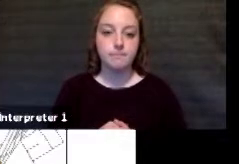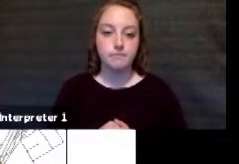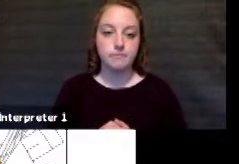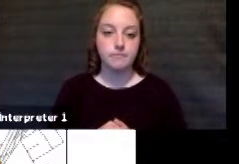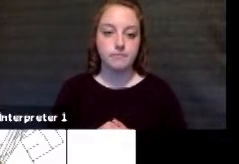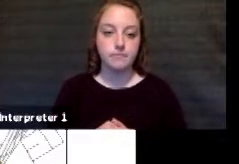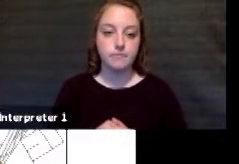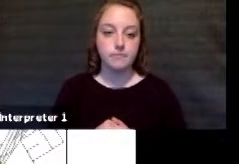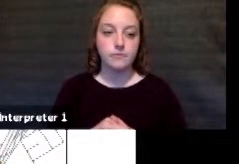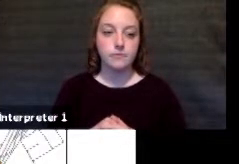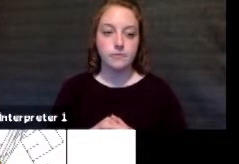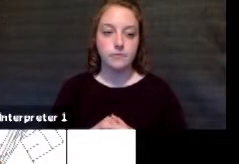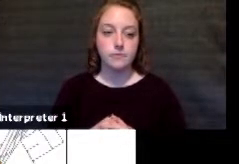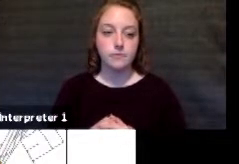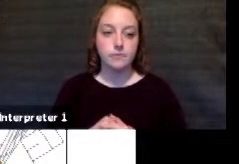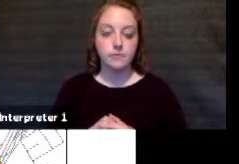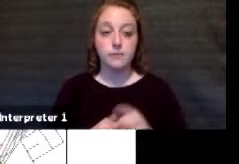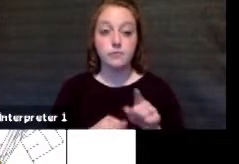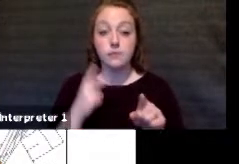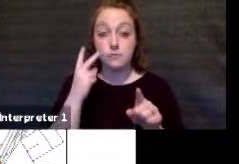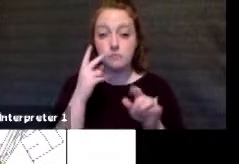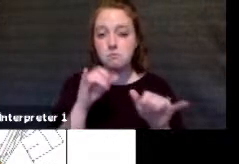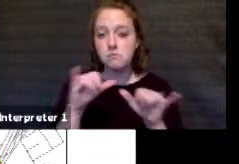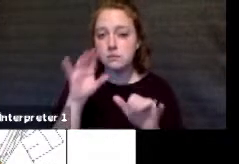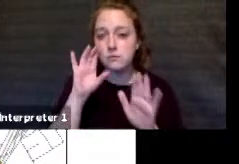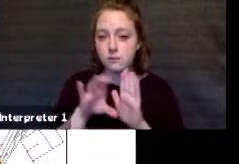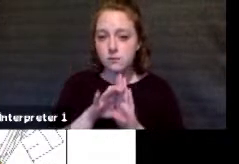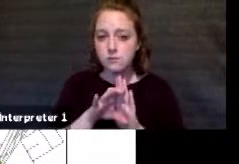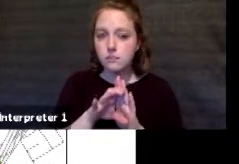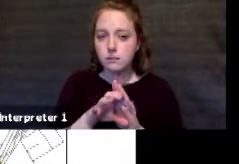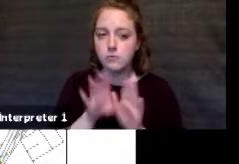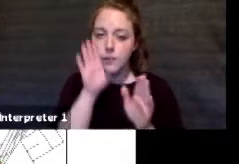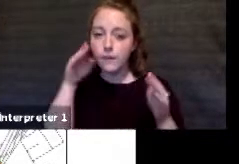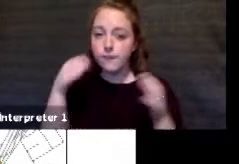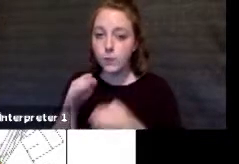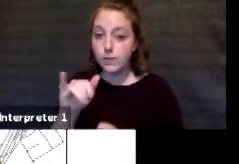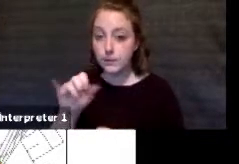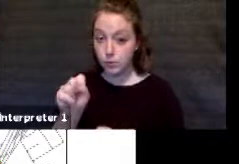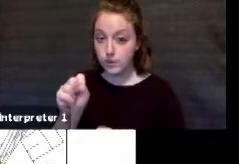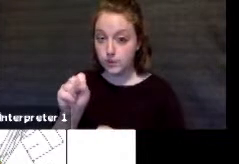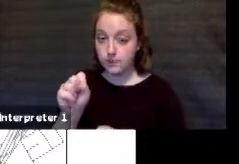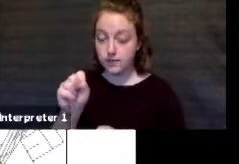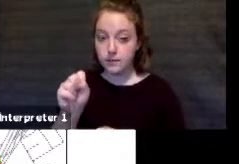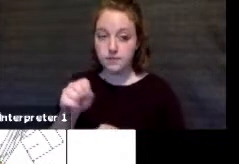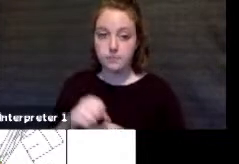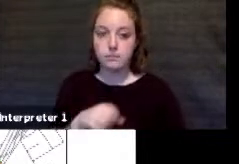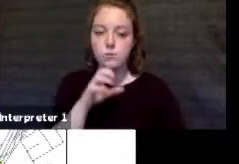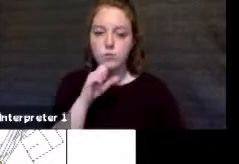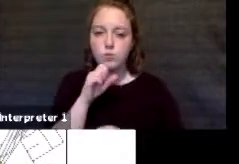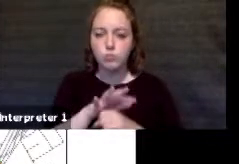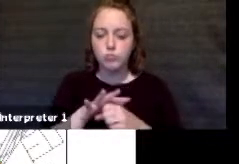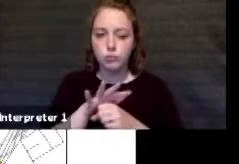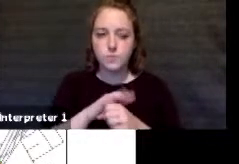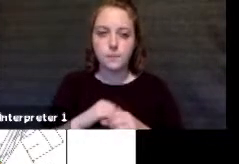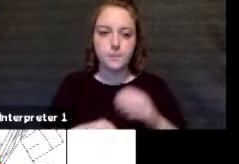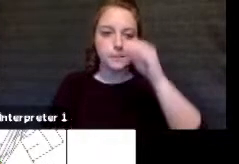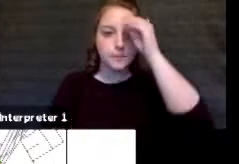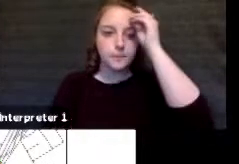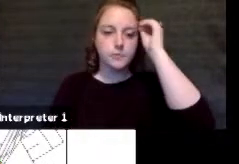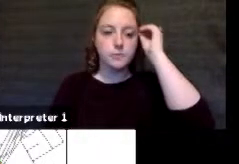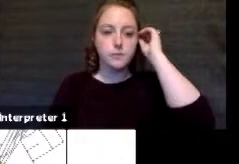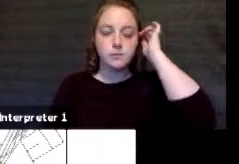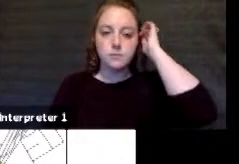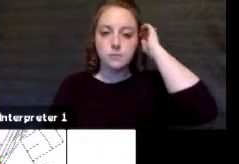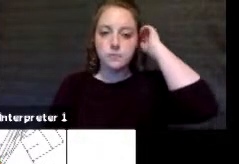a similar map focused on Indian Spring instead of on Tennyson, you'll see